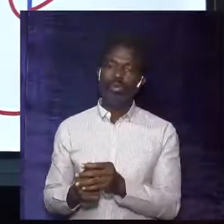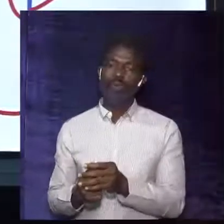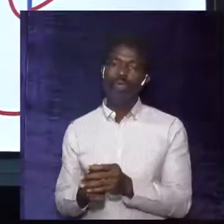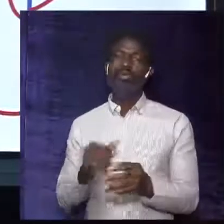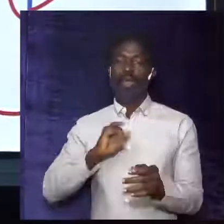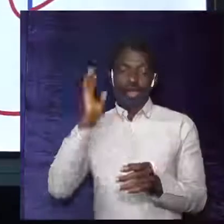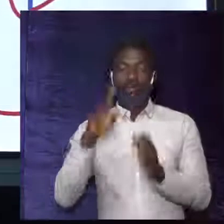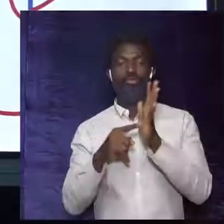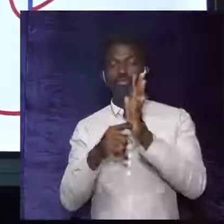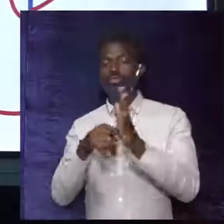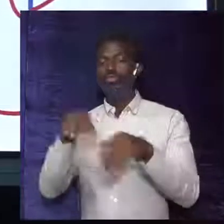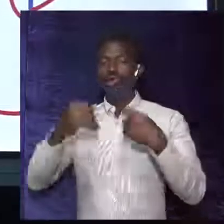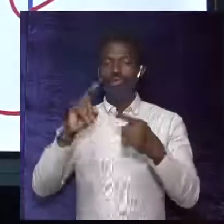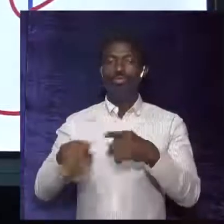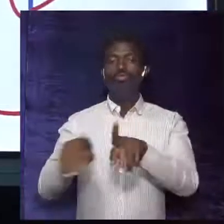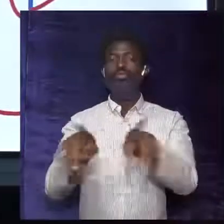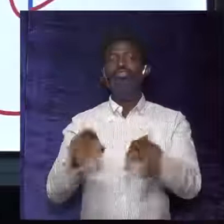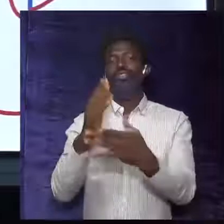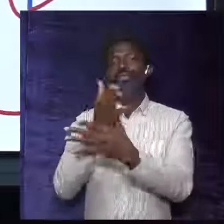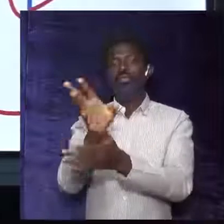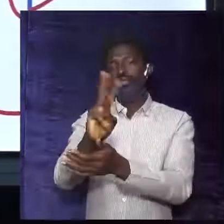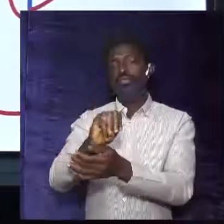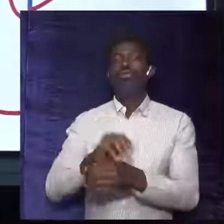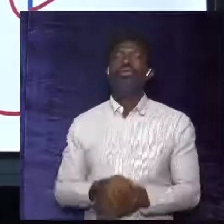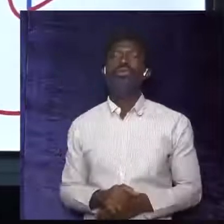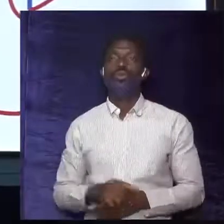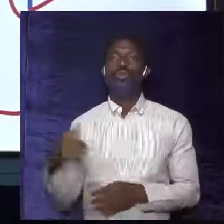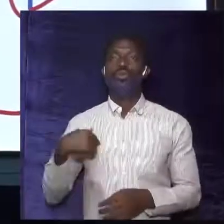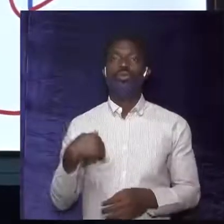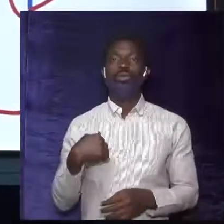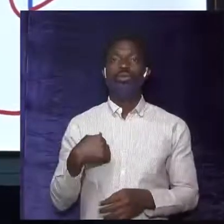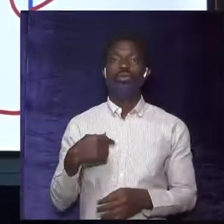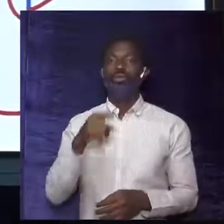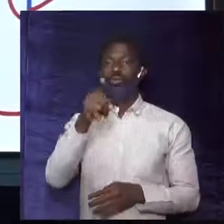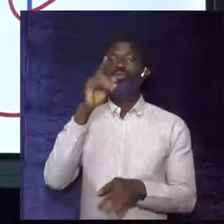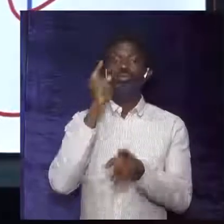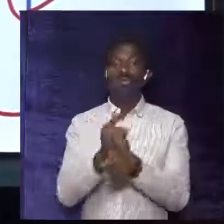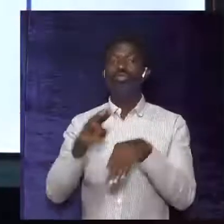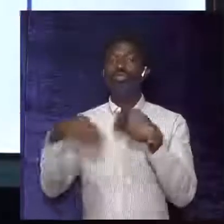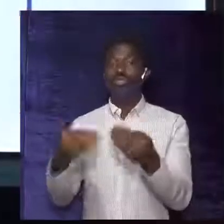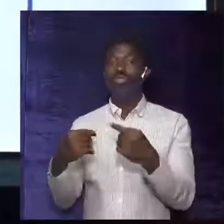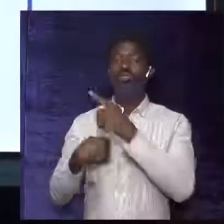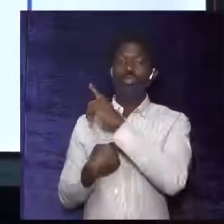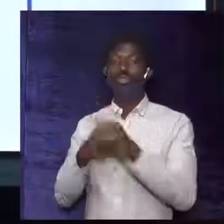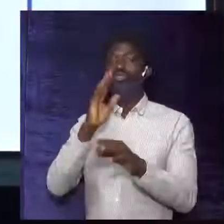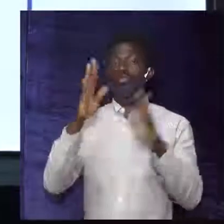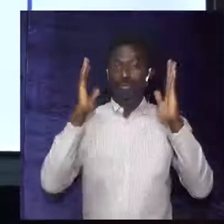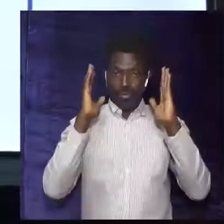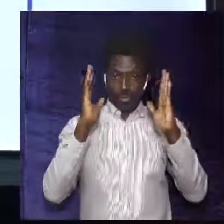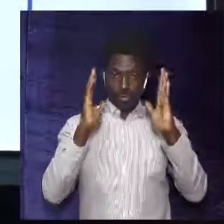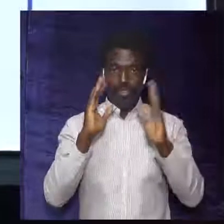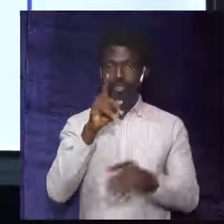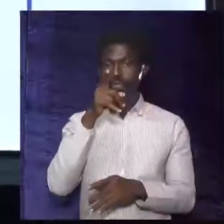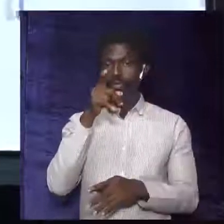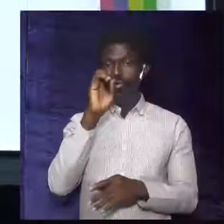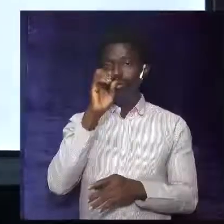I will be showing you how to differentiate between horizontal, vertical, and diagonal lines. So you just give me your 100%